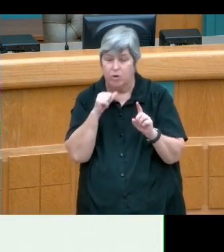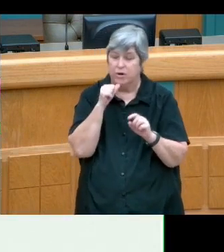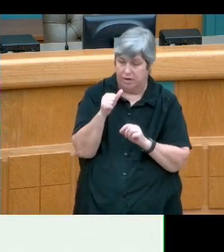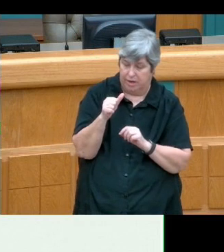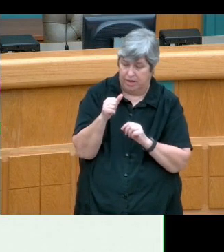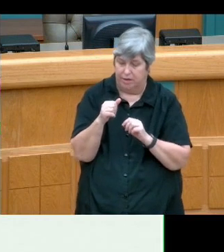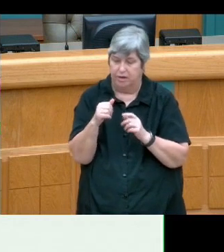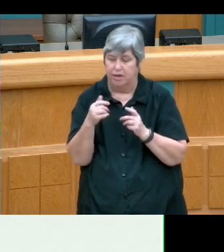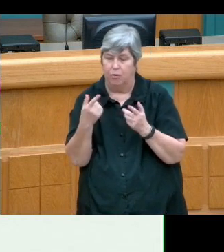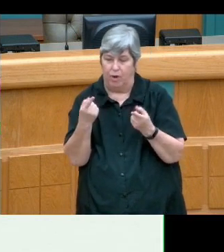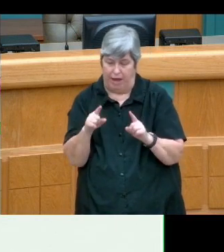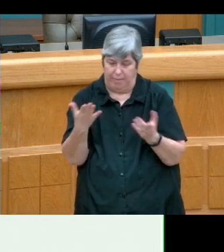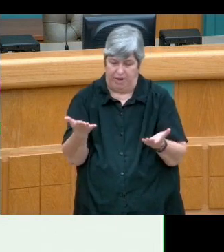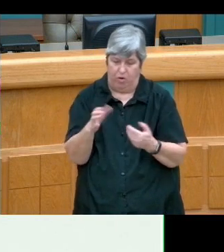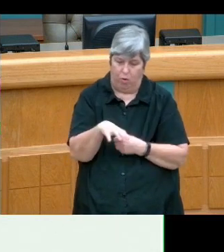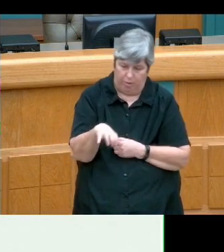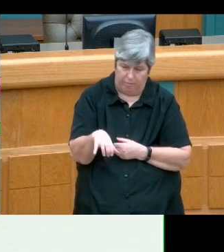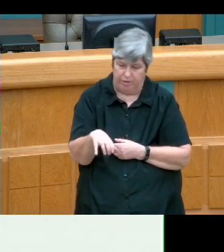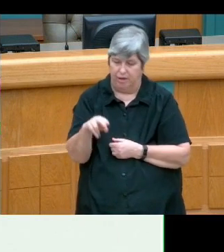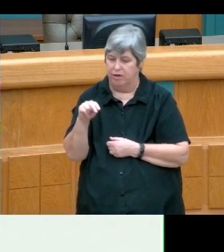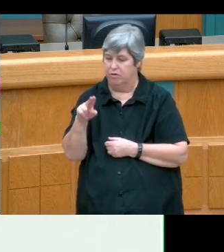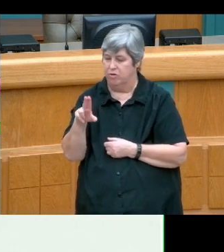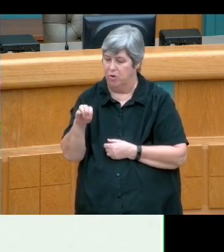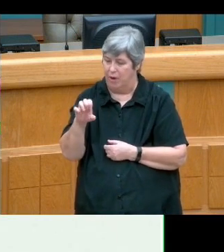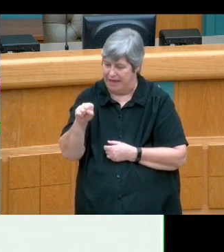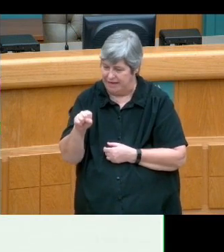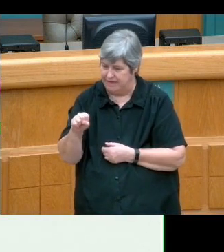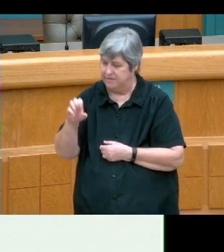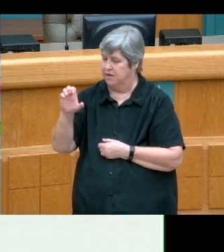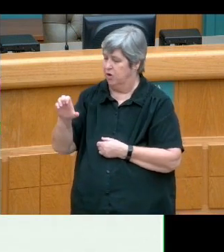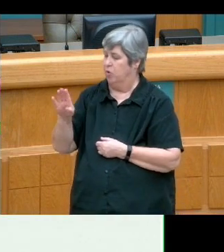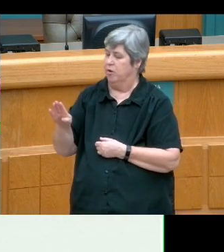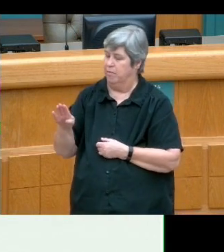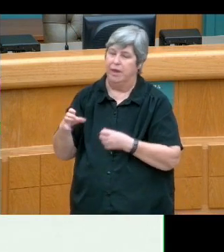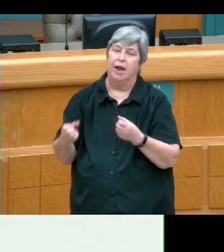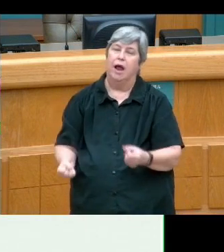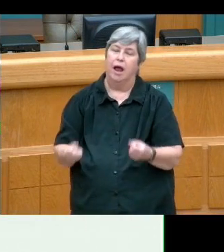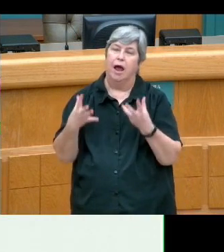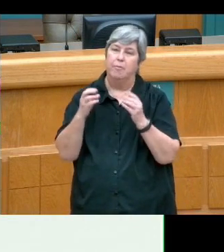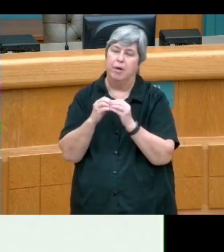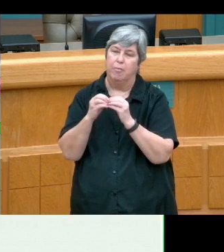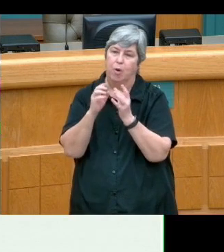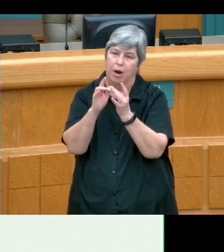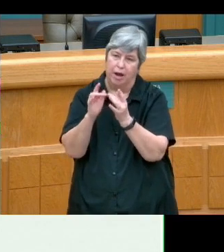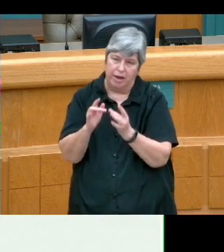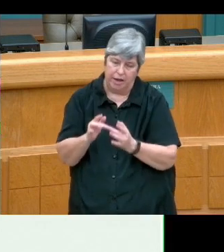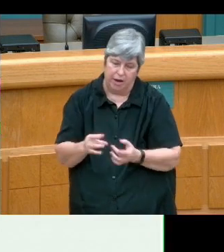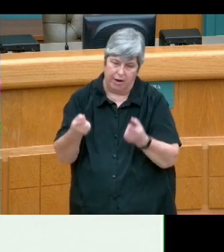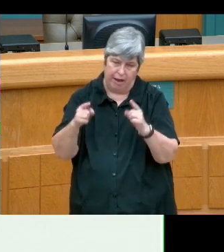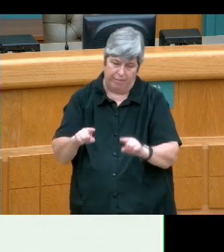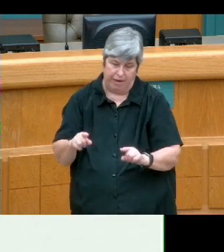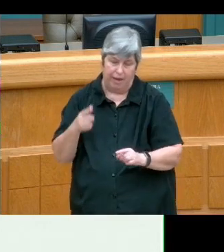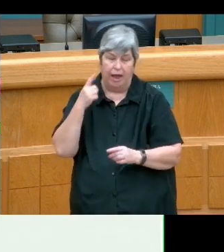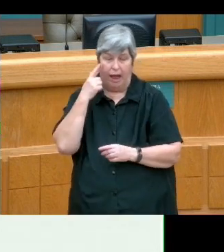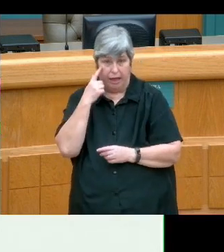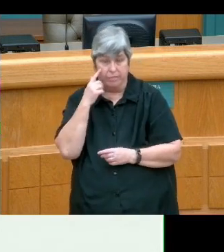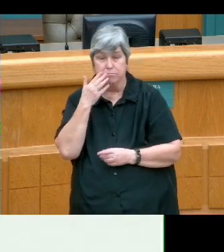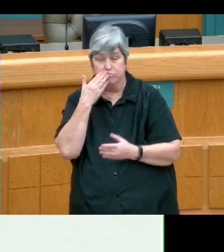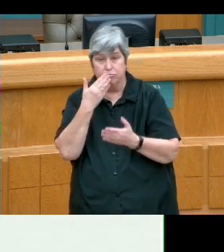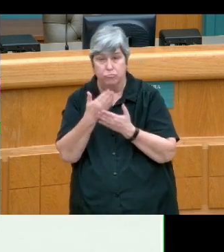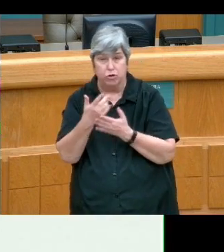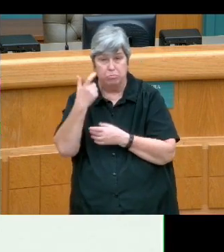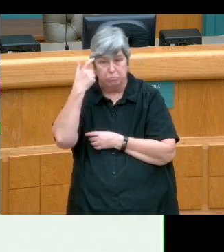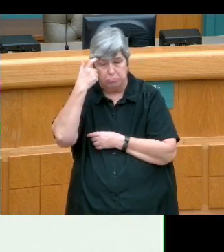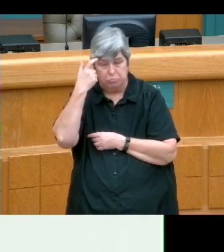in Corpus Christi and in Nueces and the Coastal Bend area, and how much more contacts are happening. And I think that it's a pretty